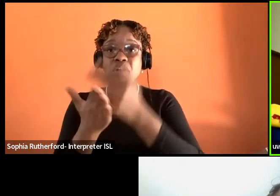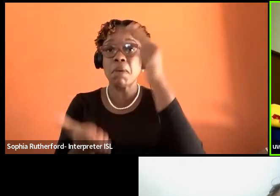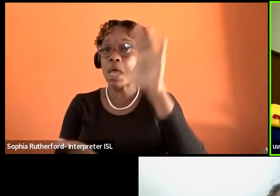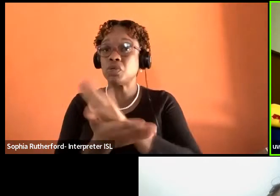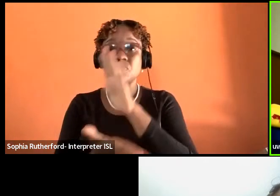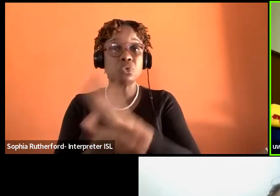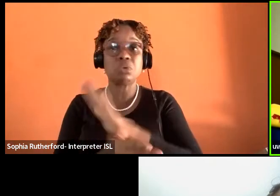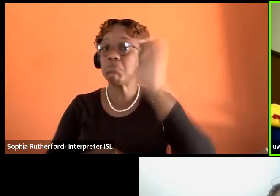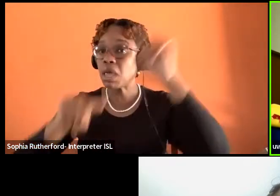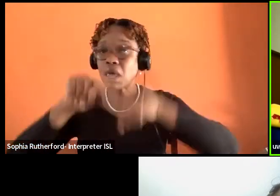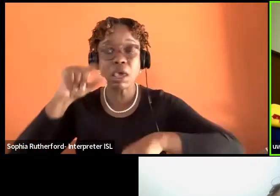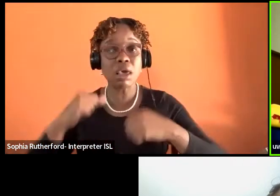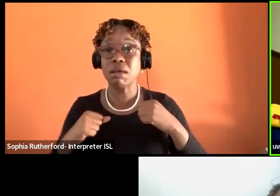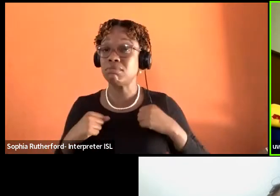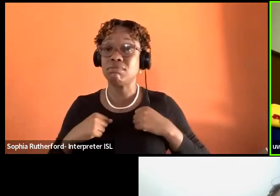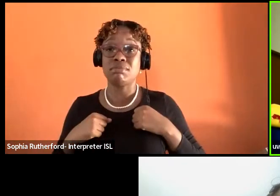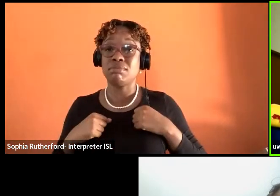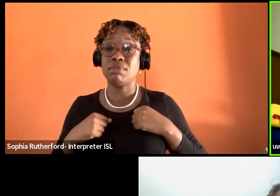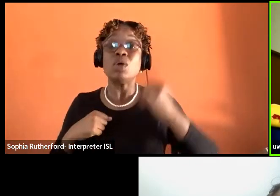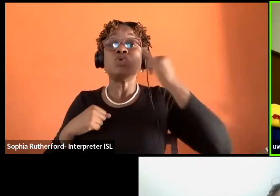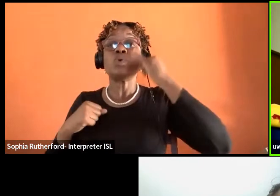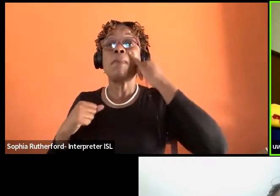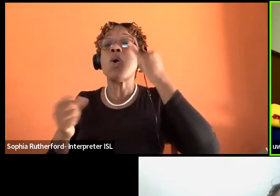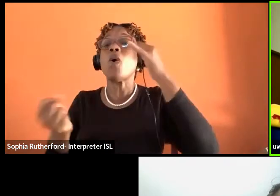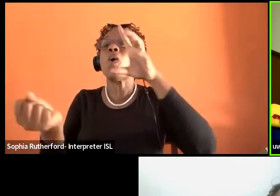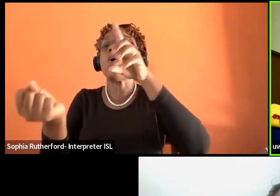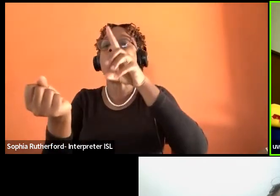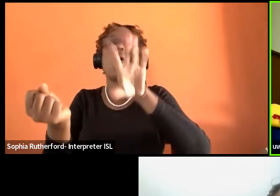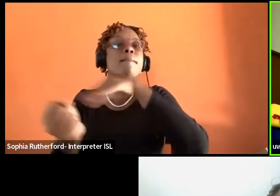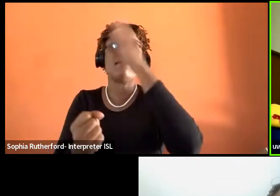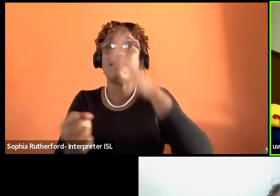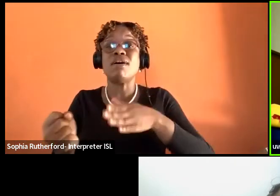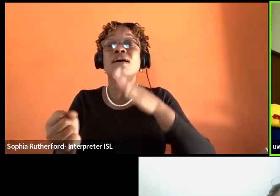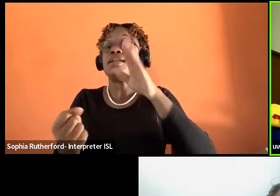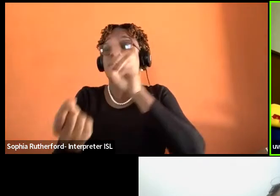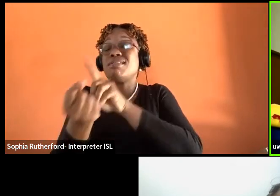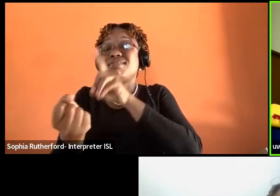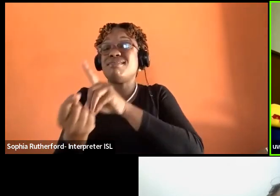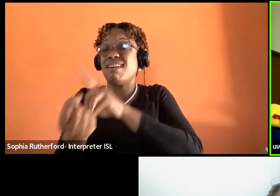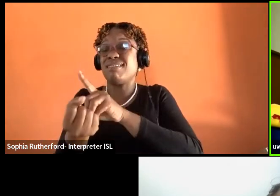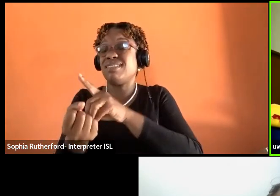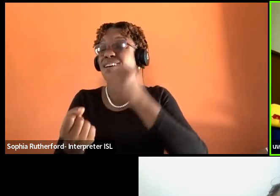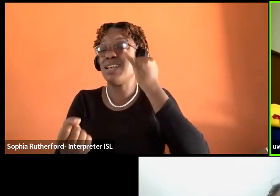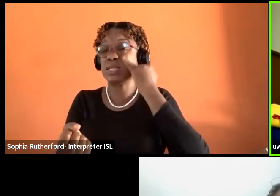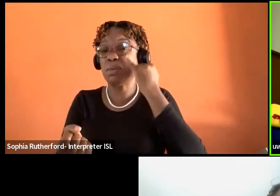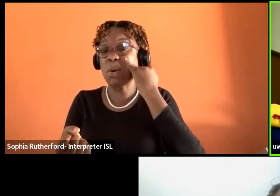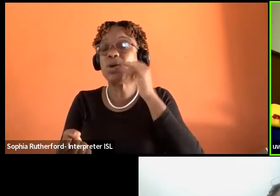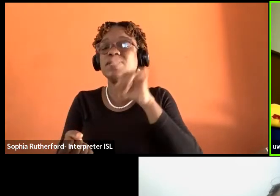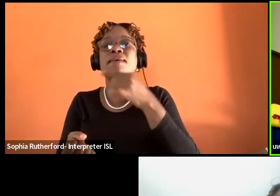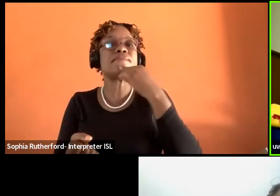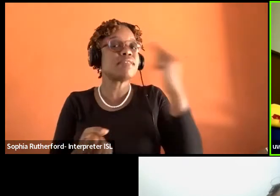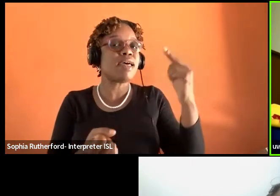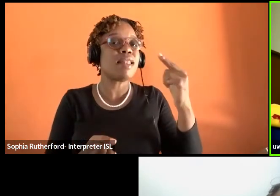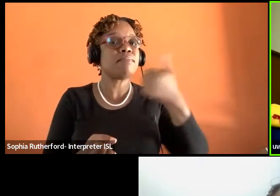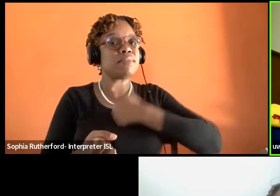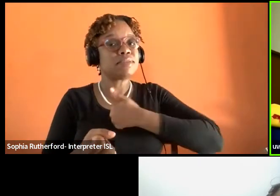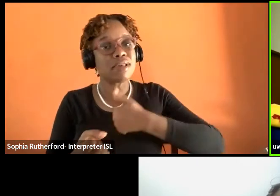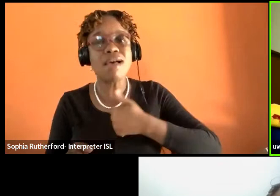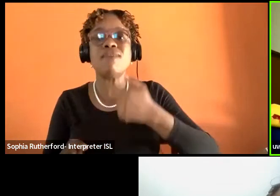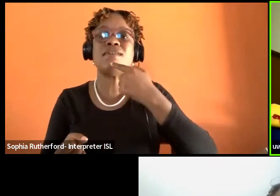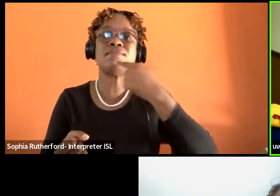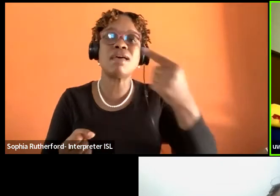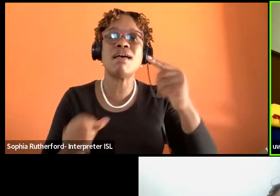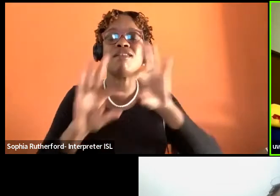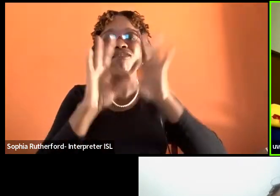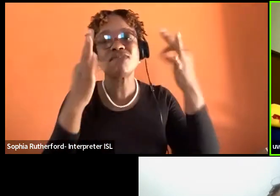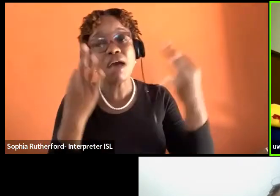those doctors that were treating me said to myself and family and the teachers at